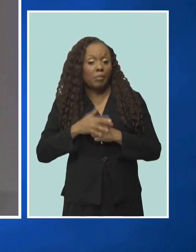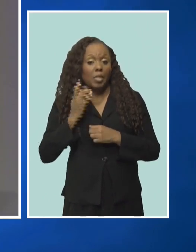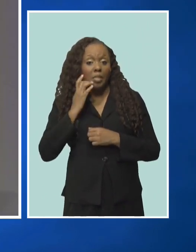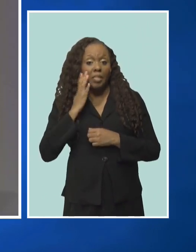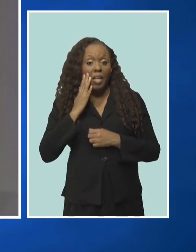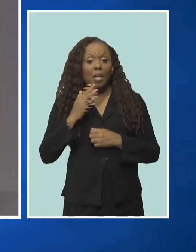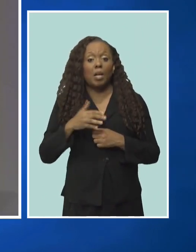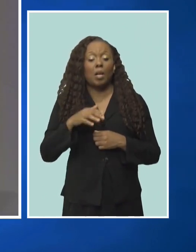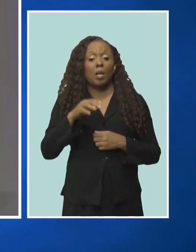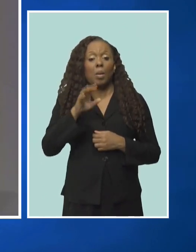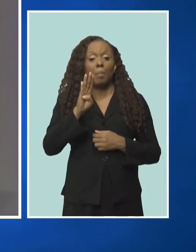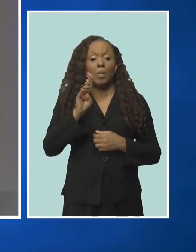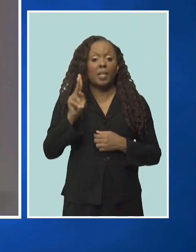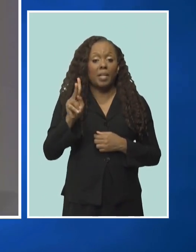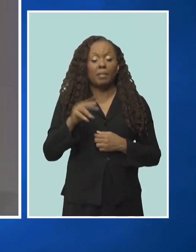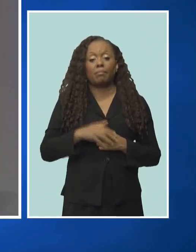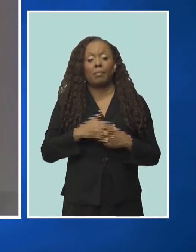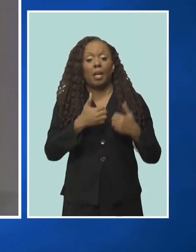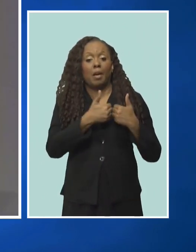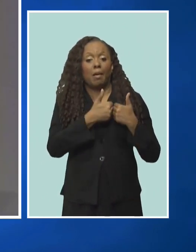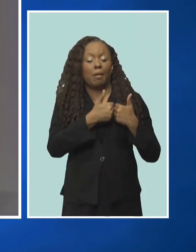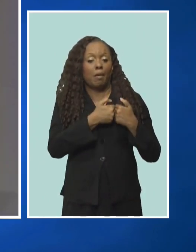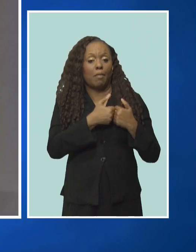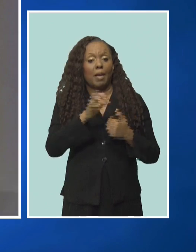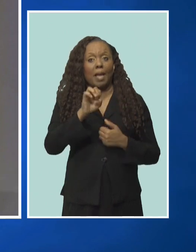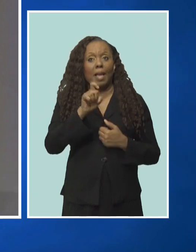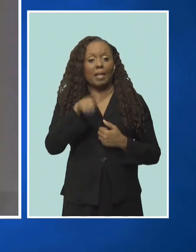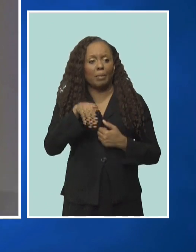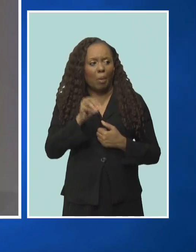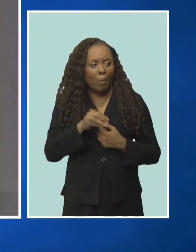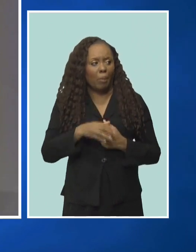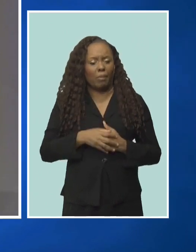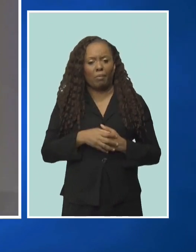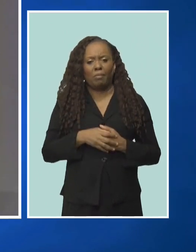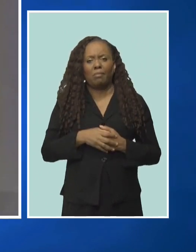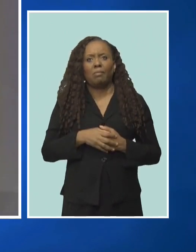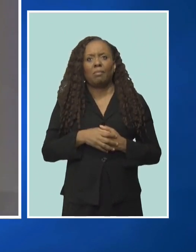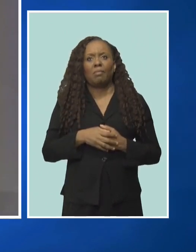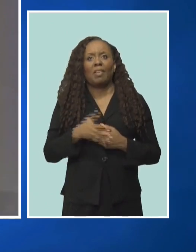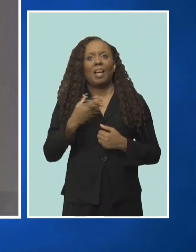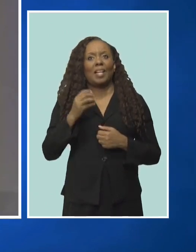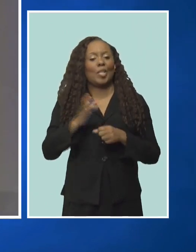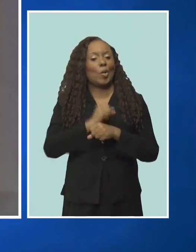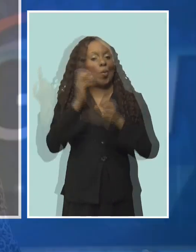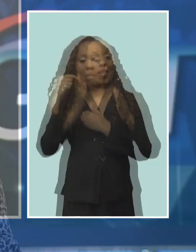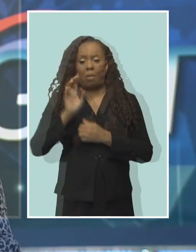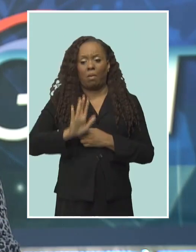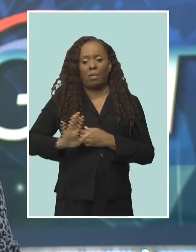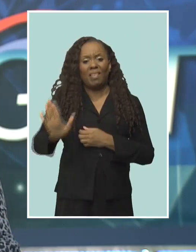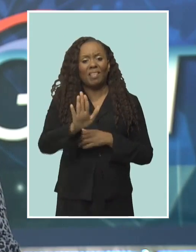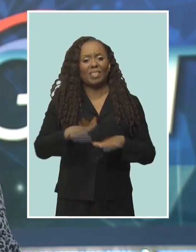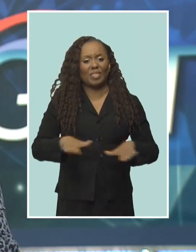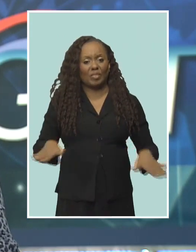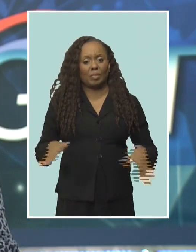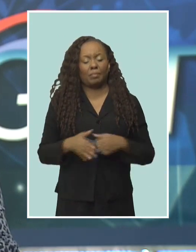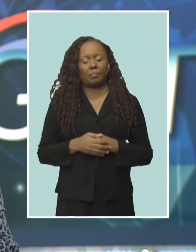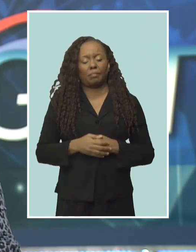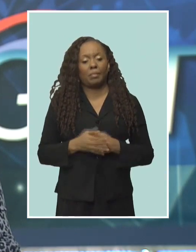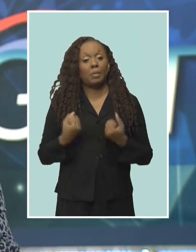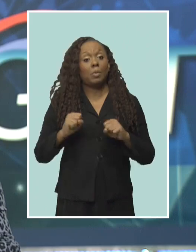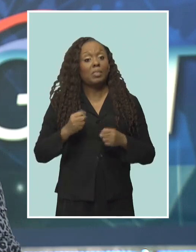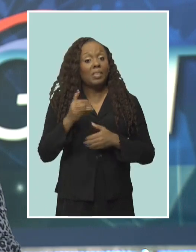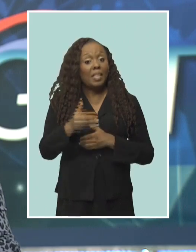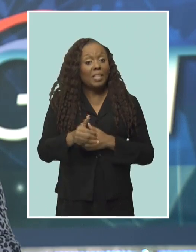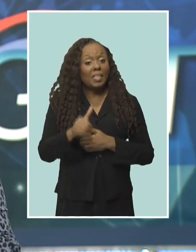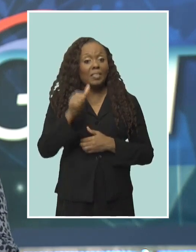and Girlfriend Expo. Nice. We thank them all for coming on board, and the winners are here. Sports is just ahead